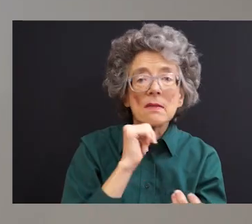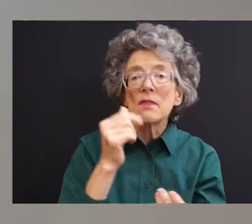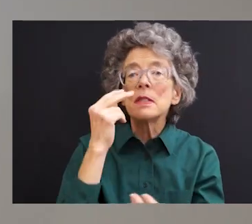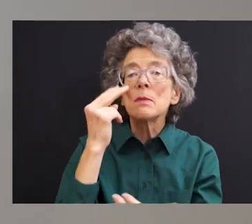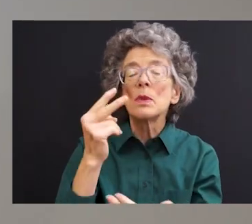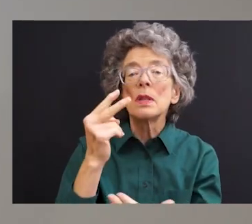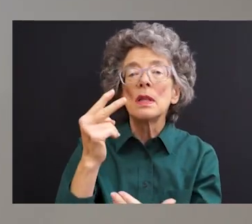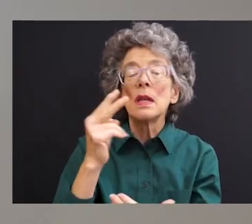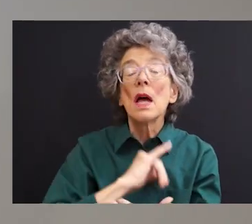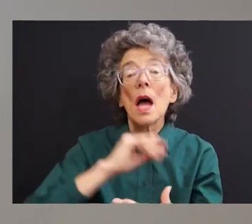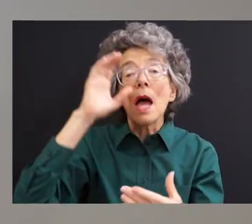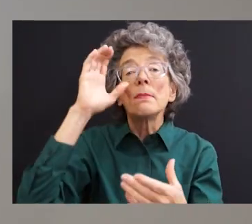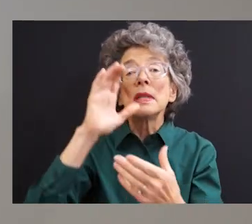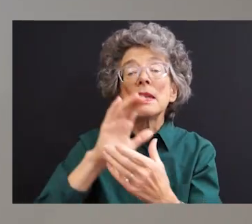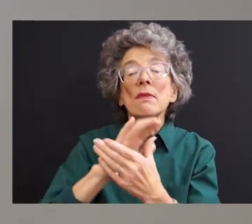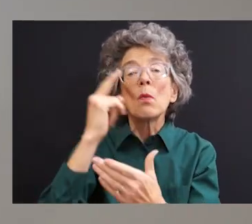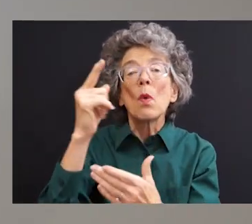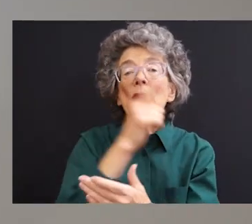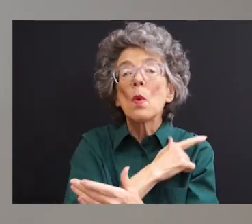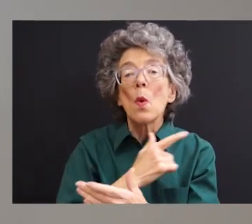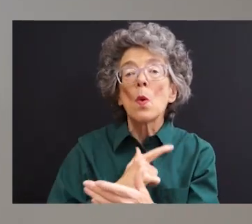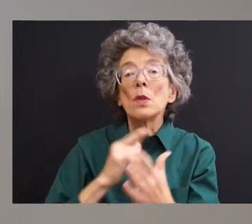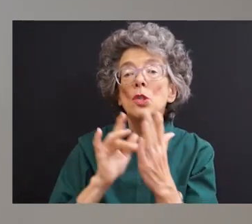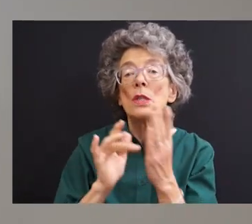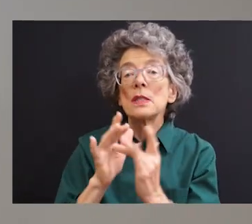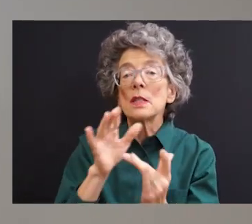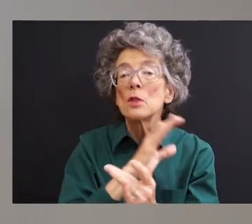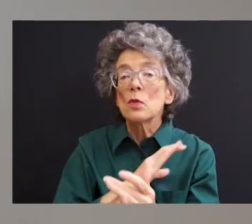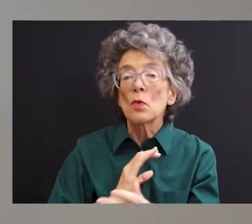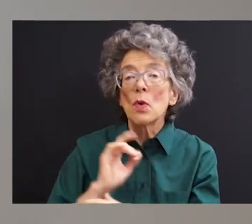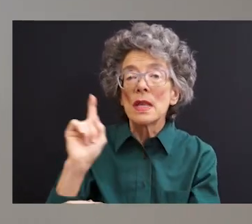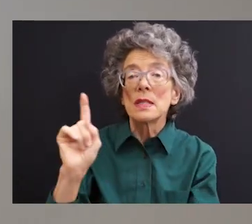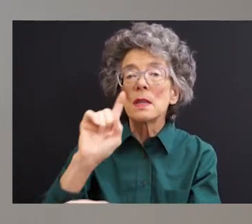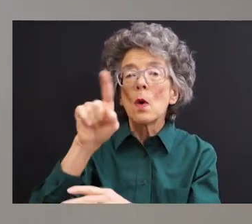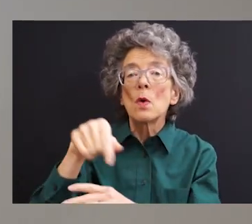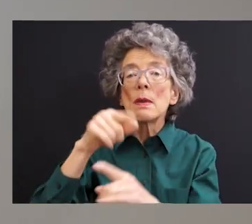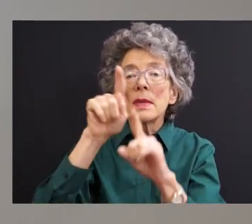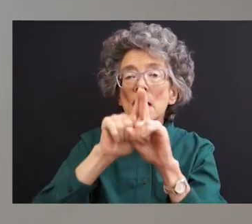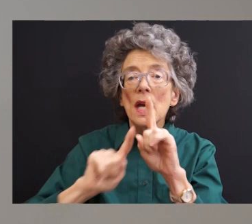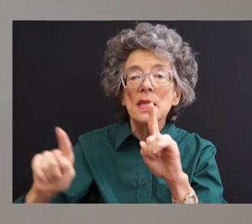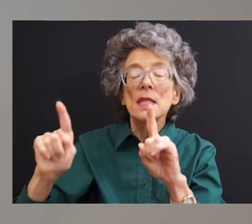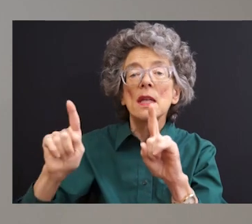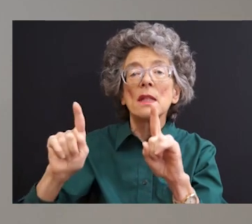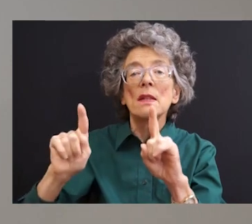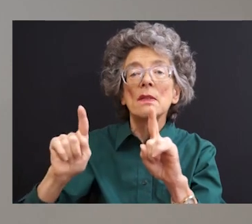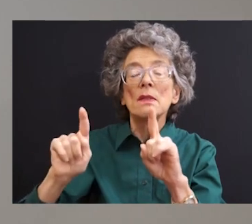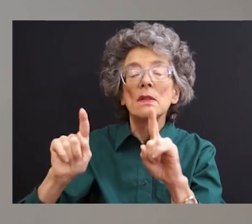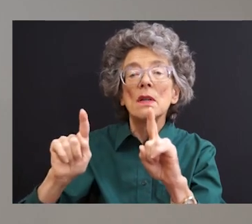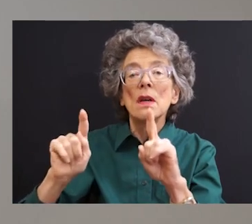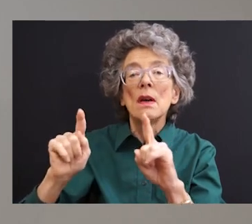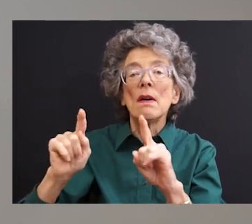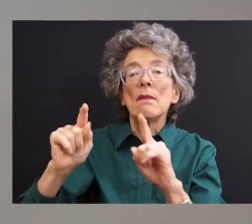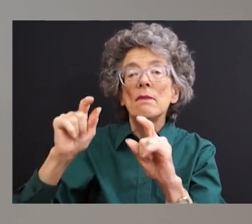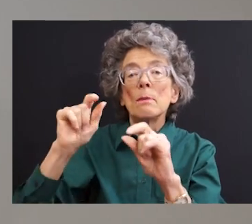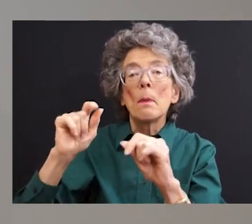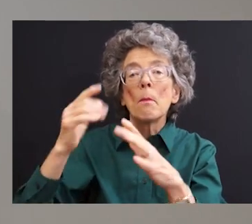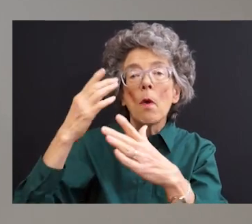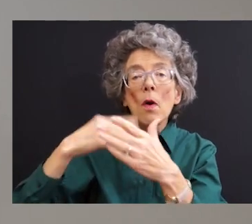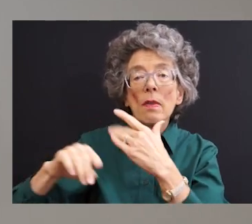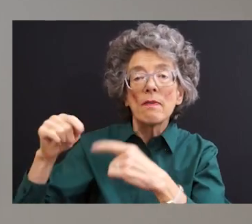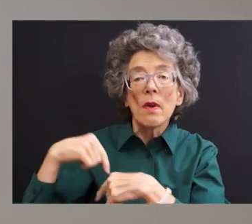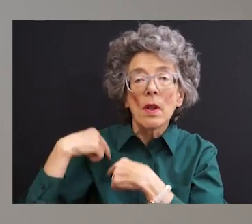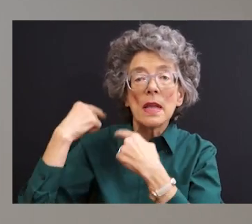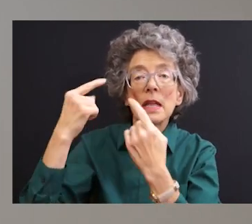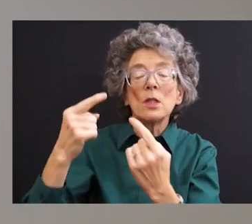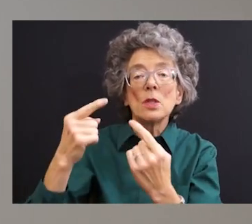invisible. I believe in one Lord Jesus Christ, the only begotten Son of God, born of the Father before